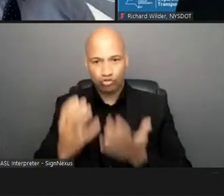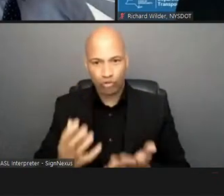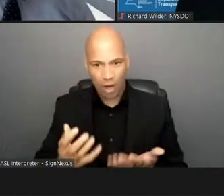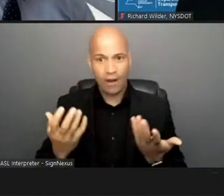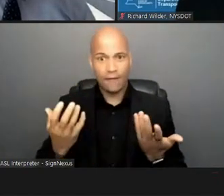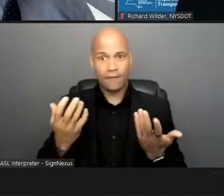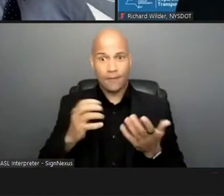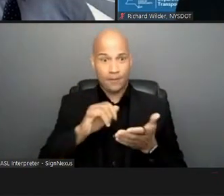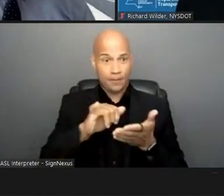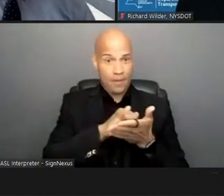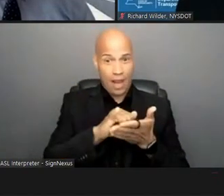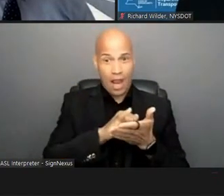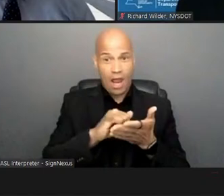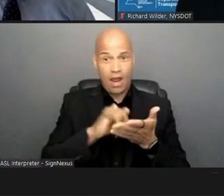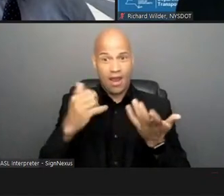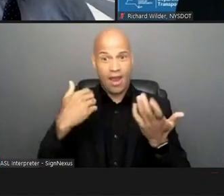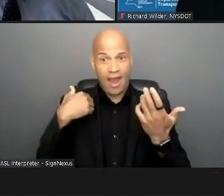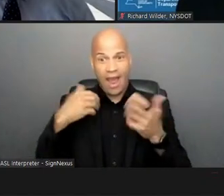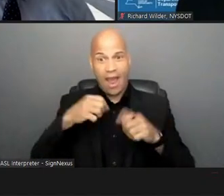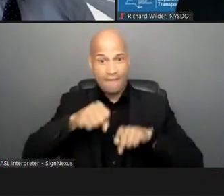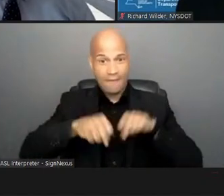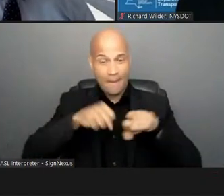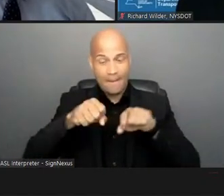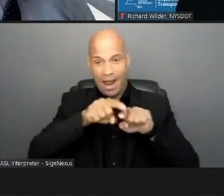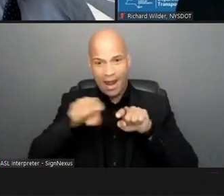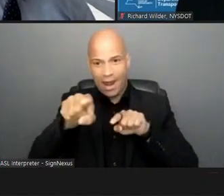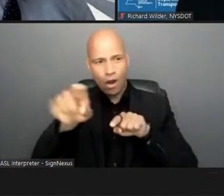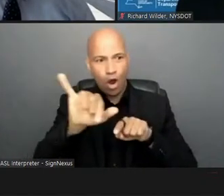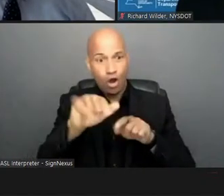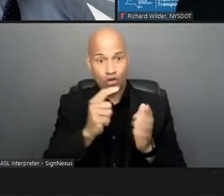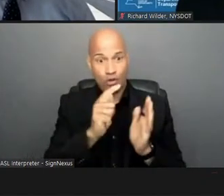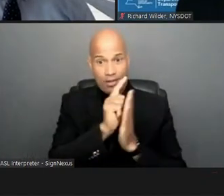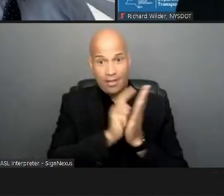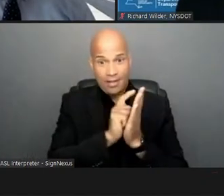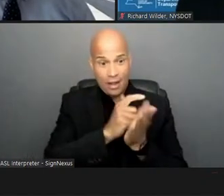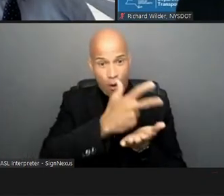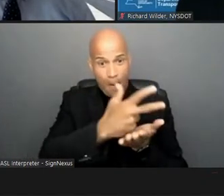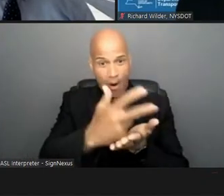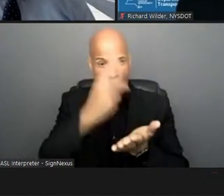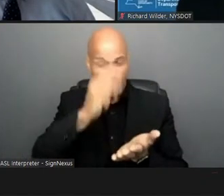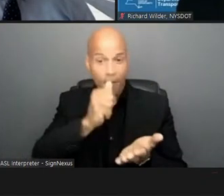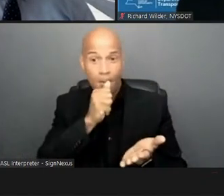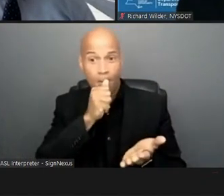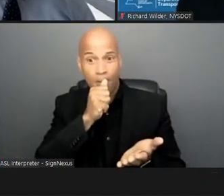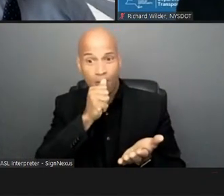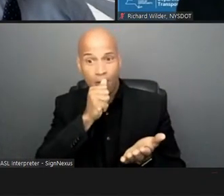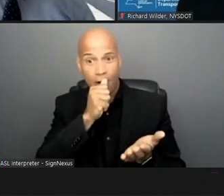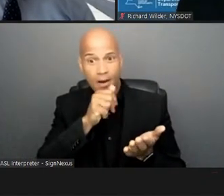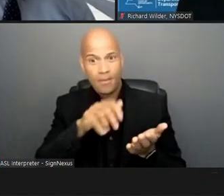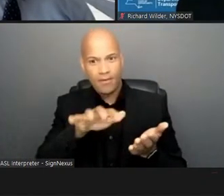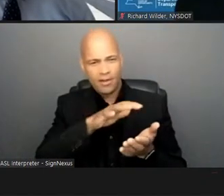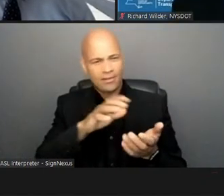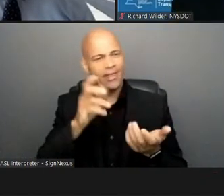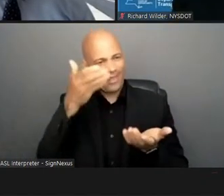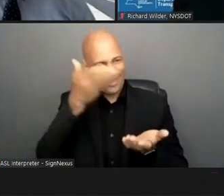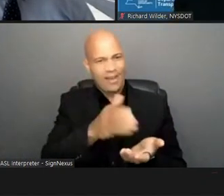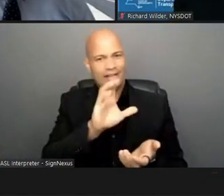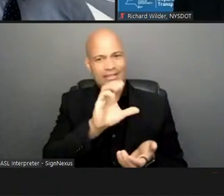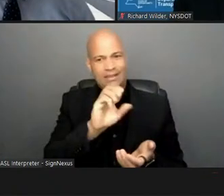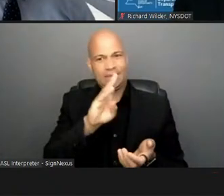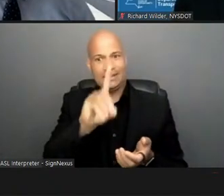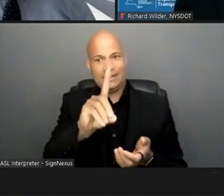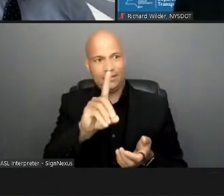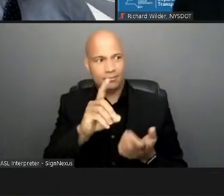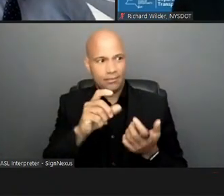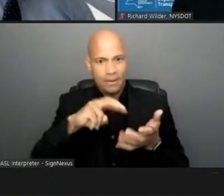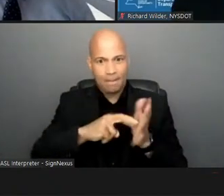lanes and you eliminated all the available legal parking for private Vehicles pretty much in the central business district which means that